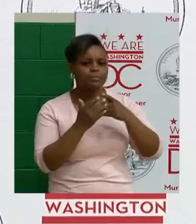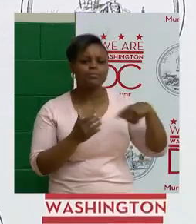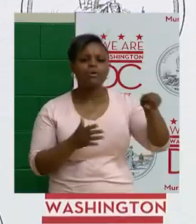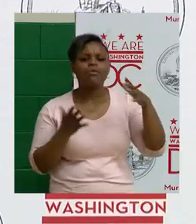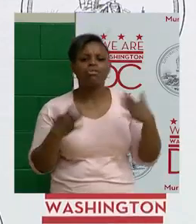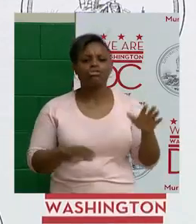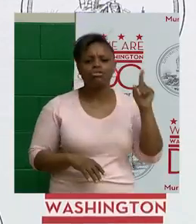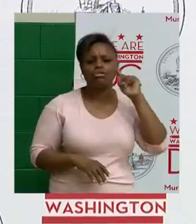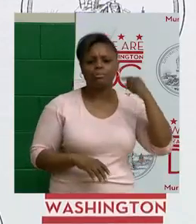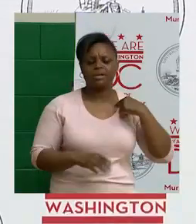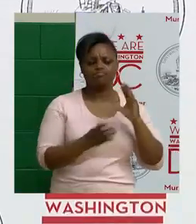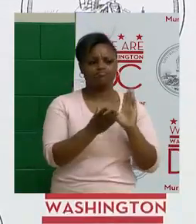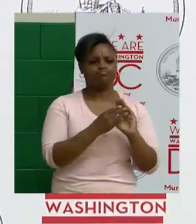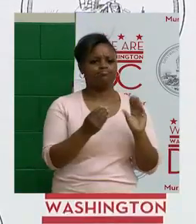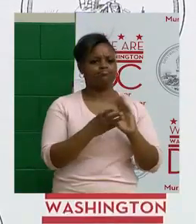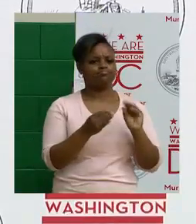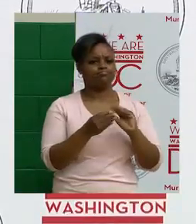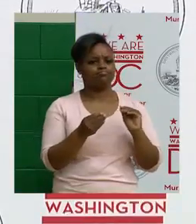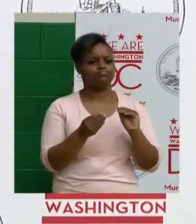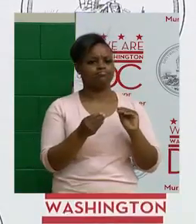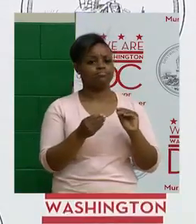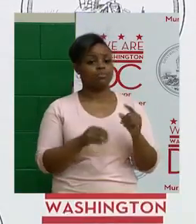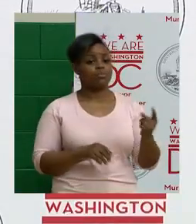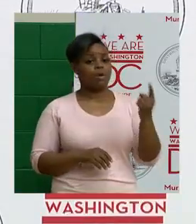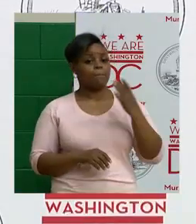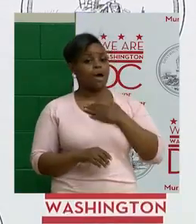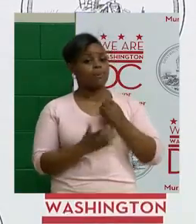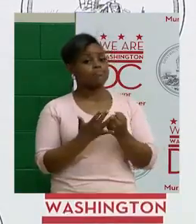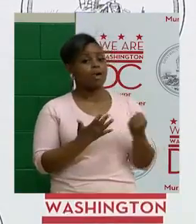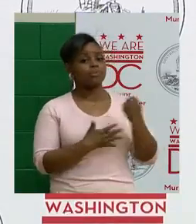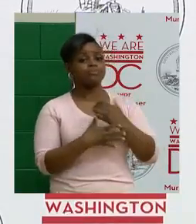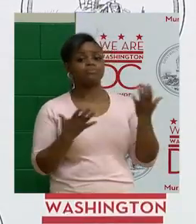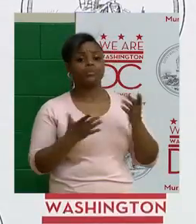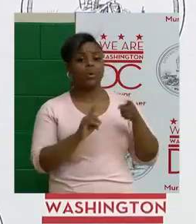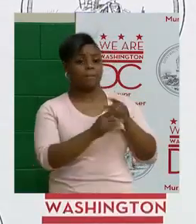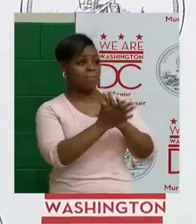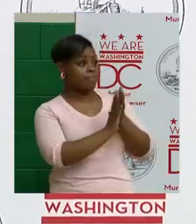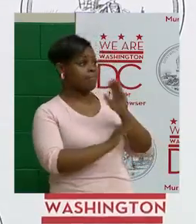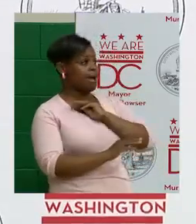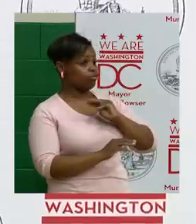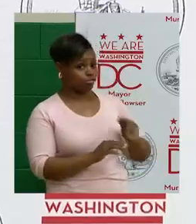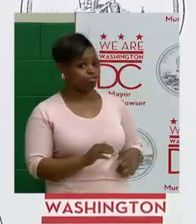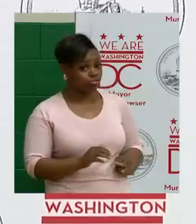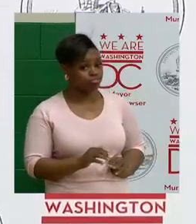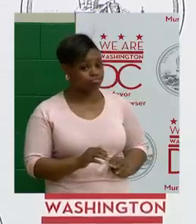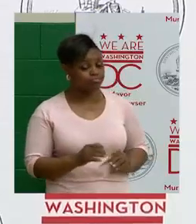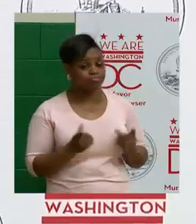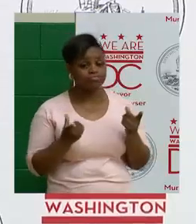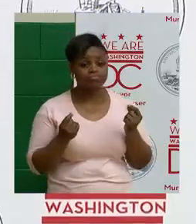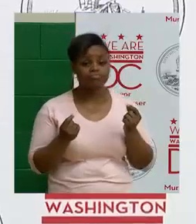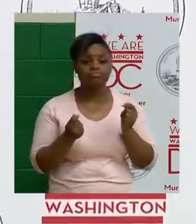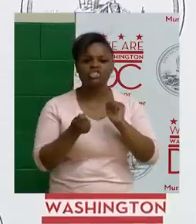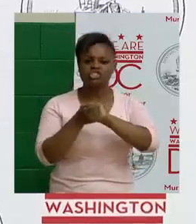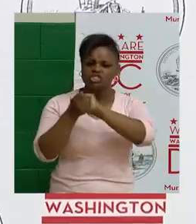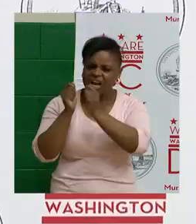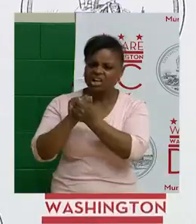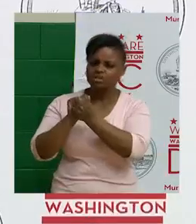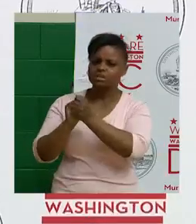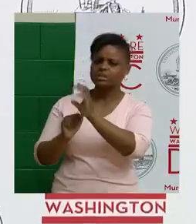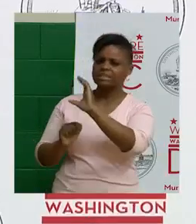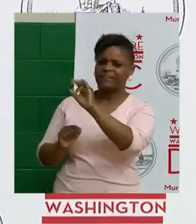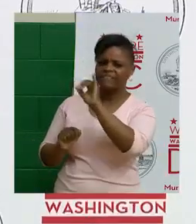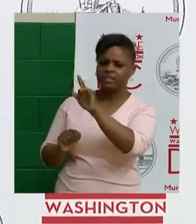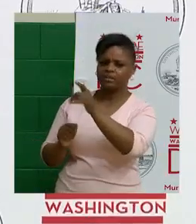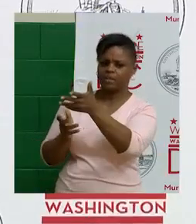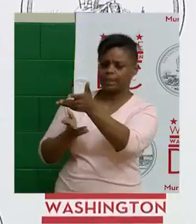say that one of my priorities when becoming mayor was to switch the civic engagement portion of